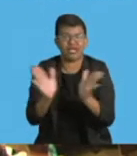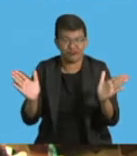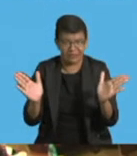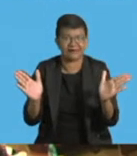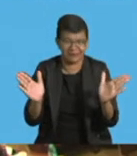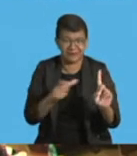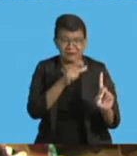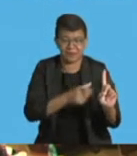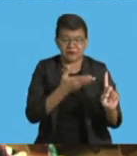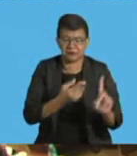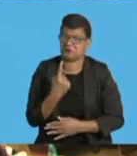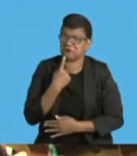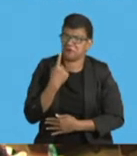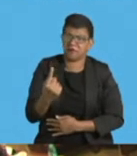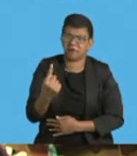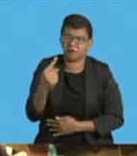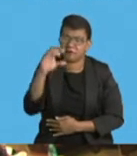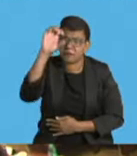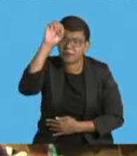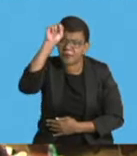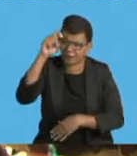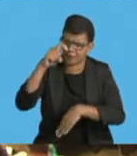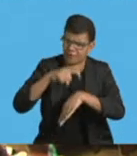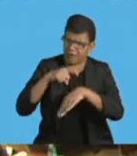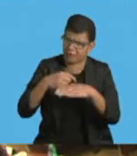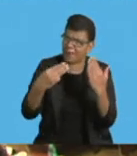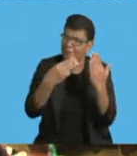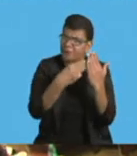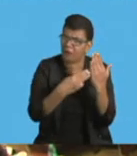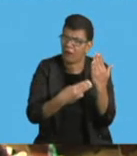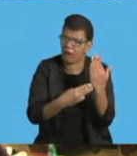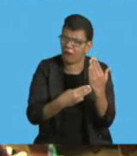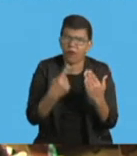all recall the Time magazine in the rising waters in Tuvalu.